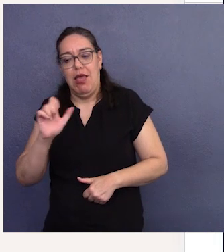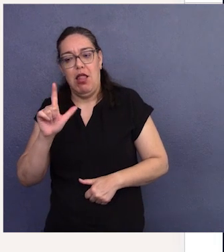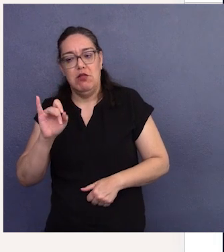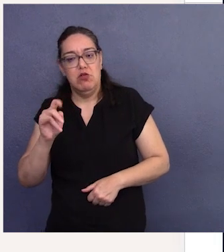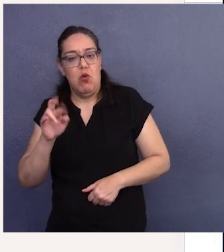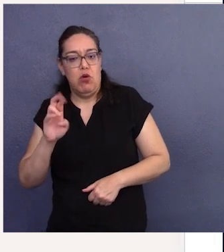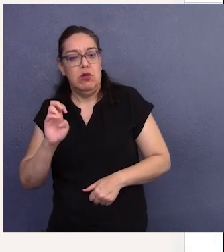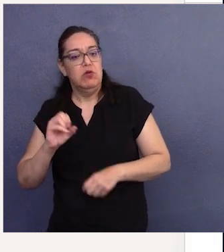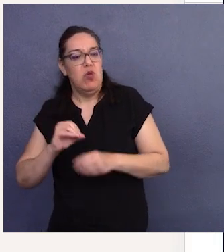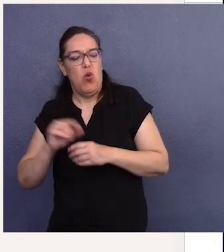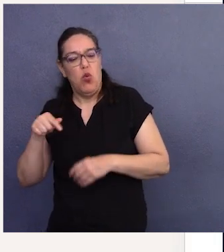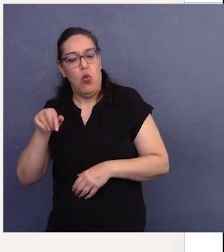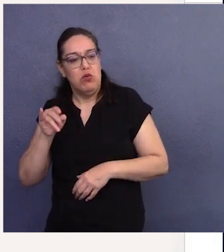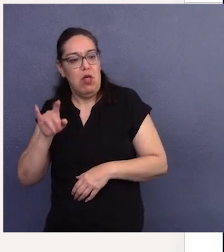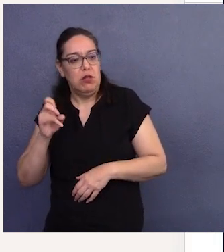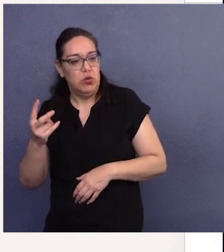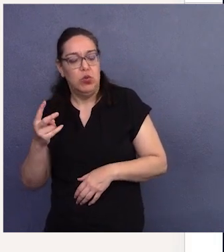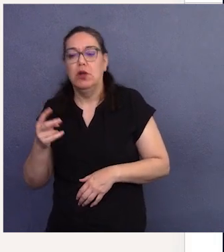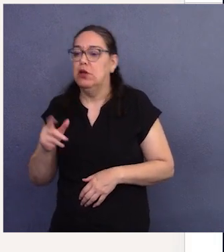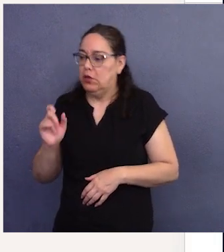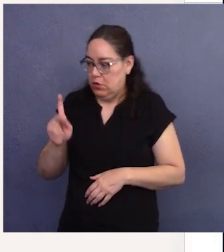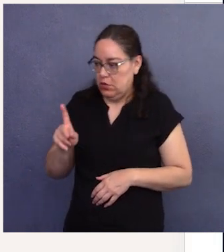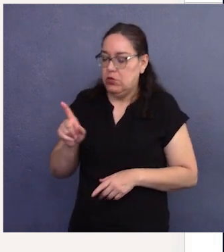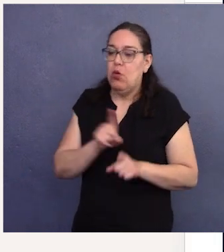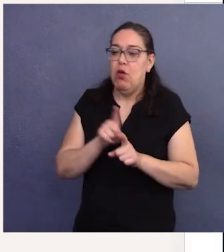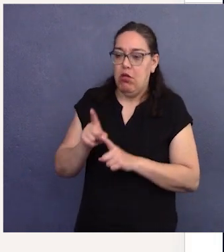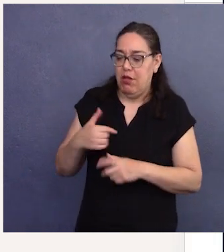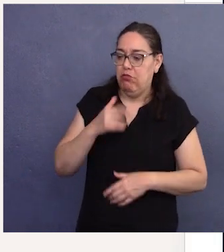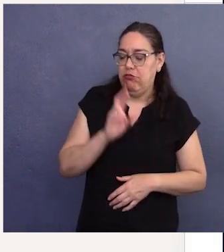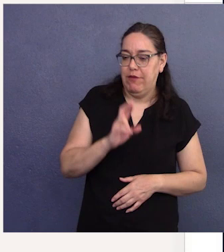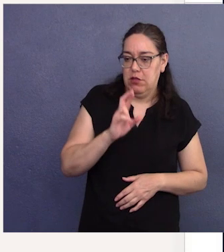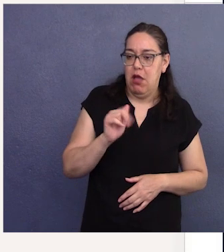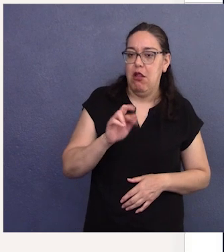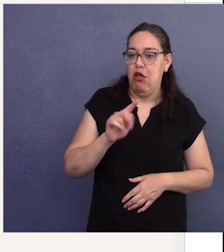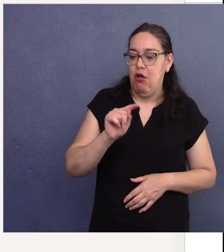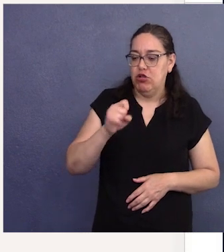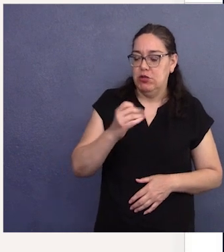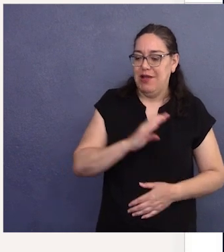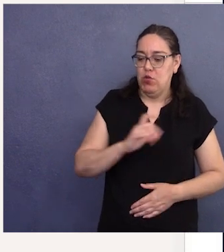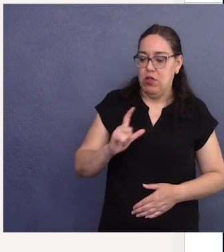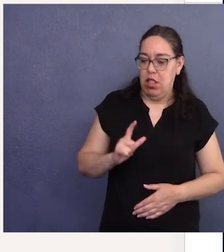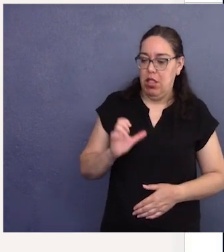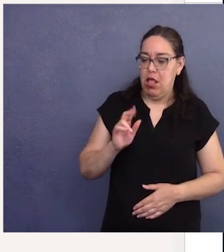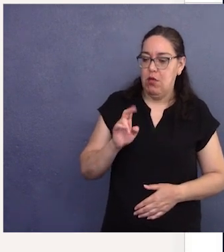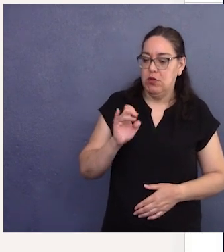quartiles. Yeah. Okay. All right. So we also have the Riverside Arts Council. If